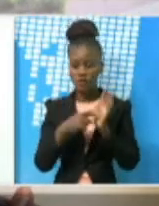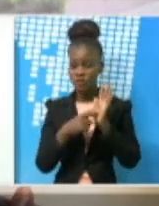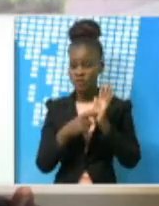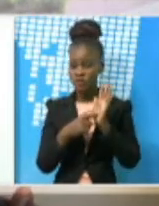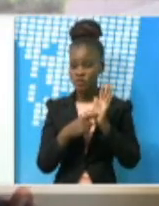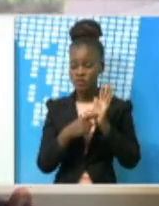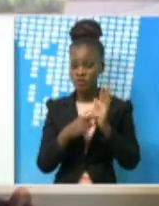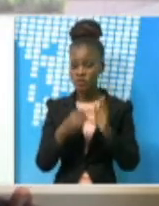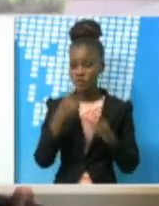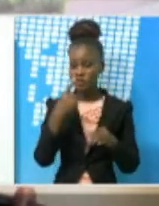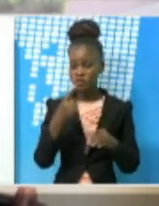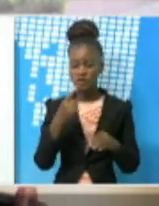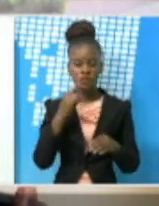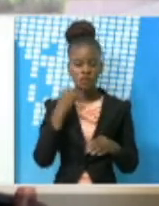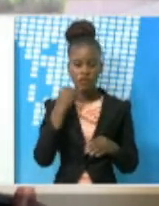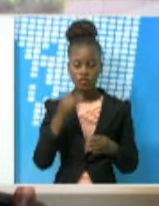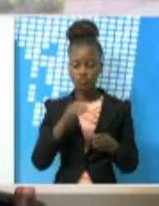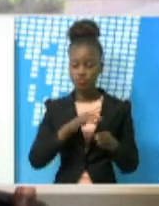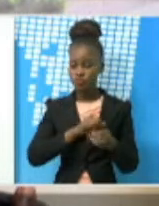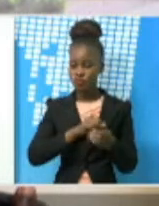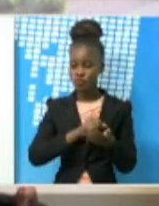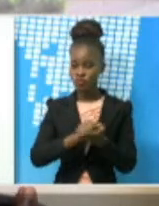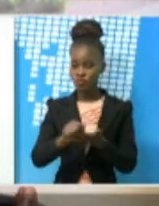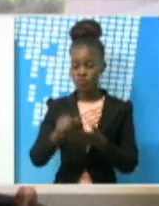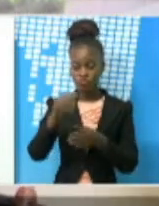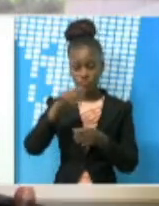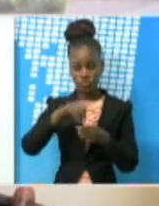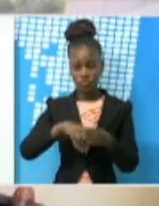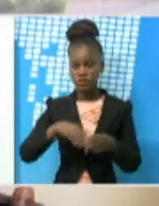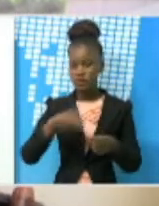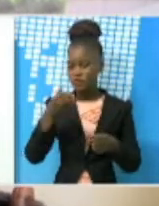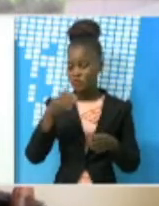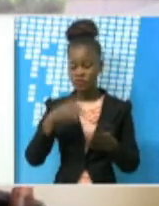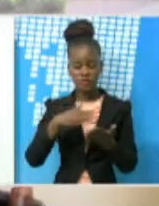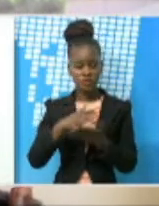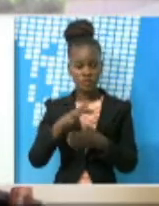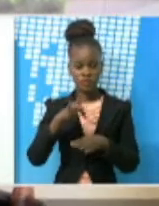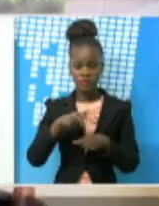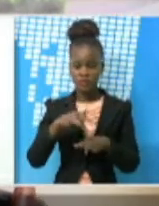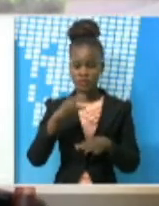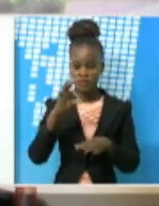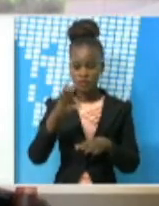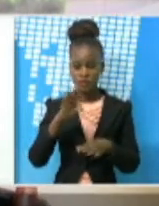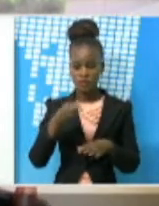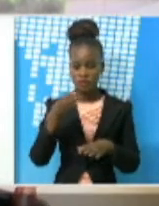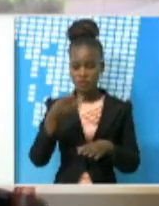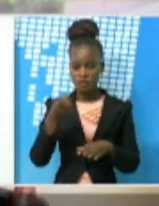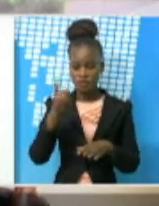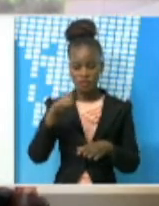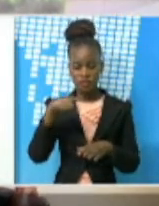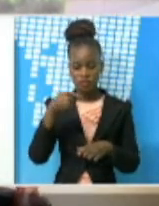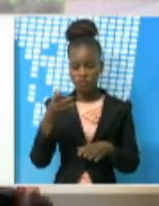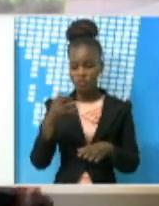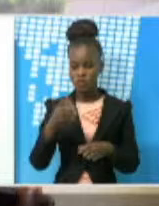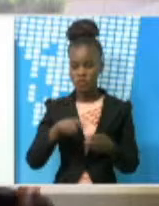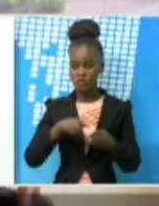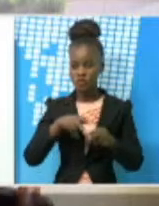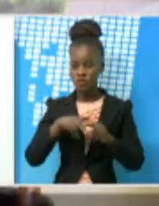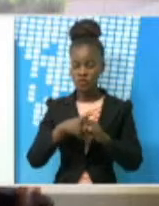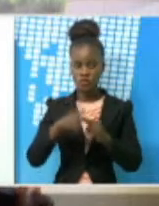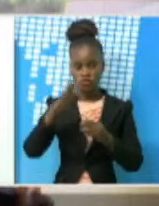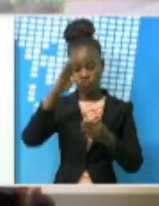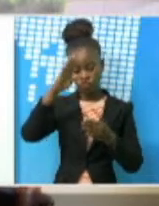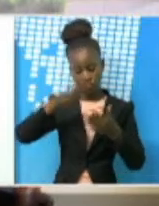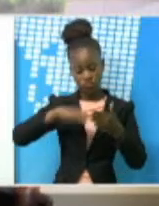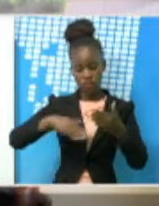one is doing plumbing, you must use the real materials for what? For plumbing. If you are welding a door, you use